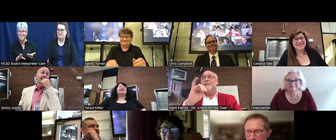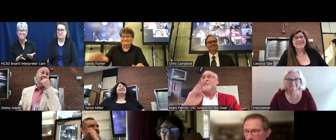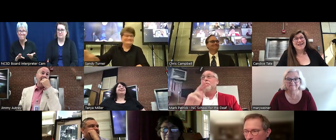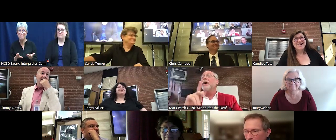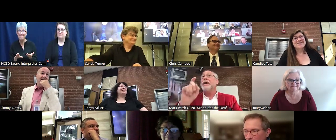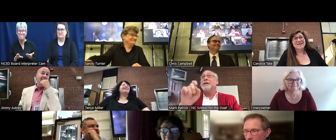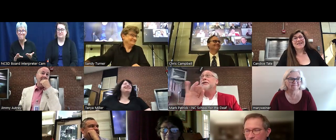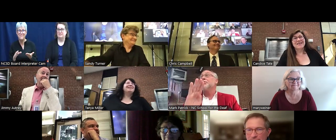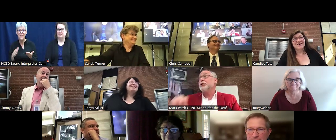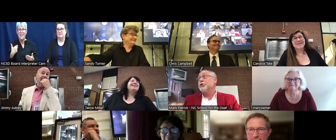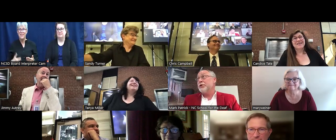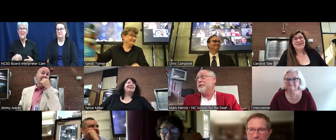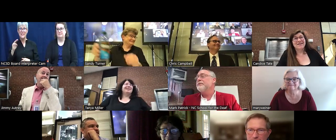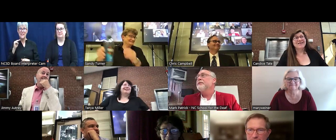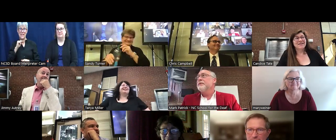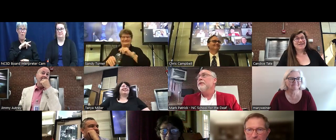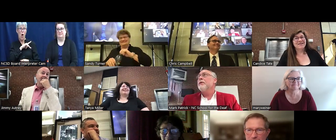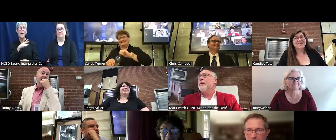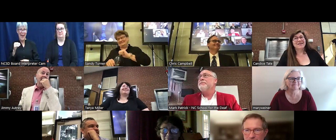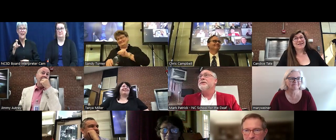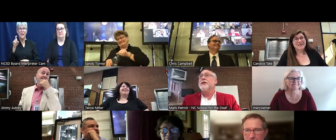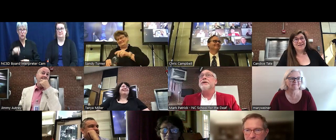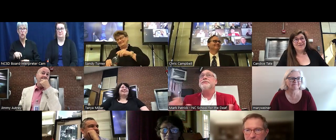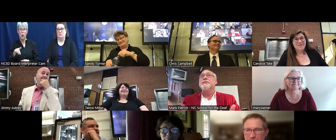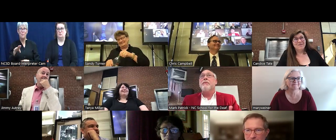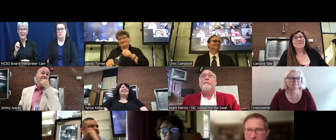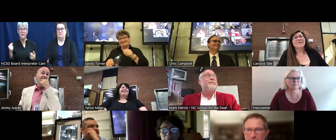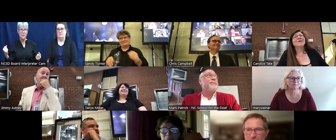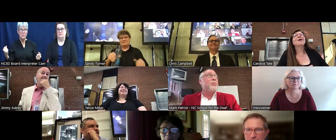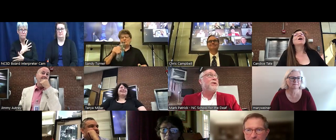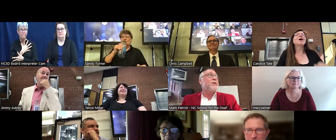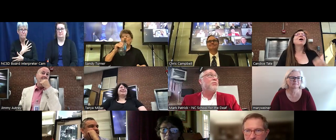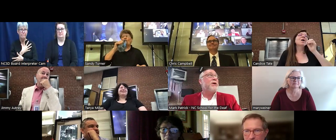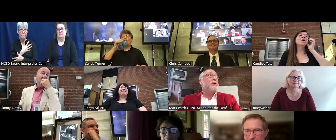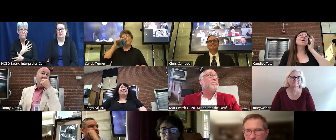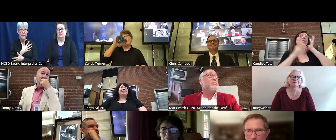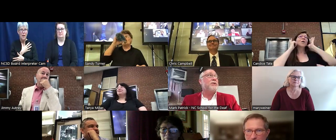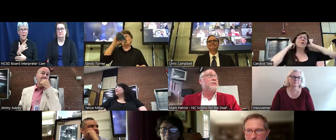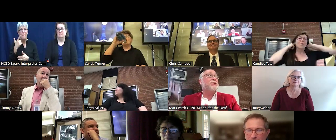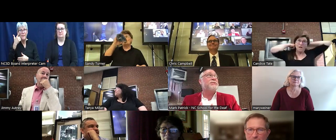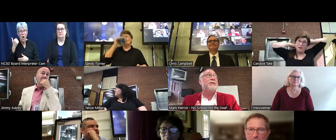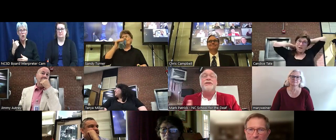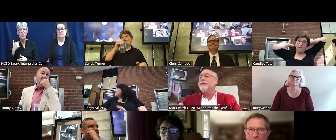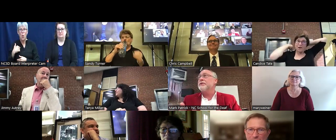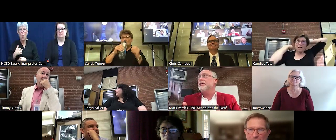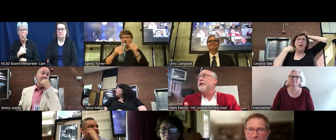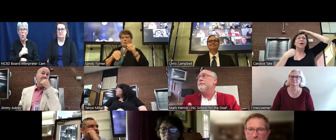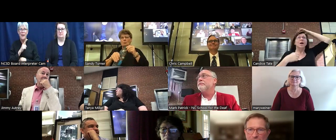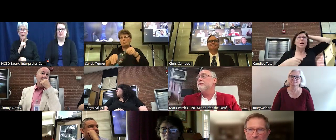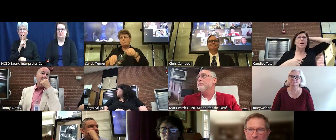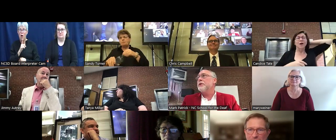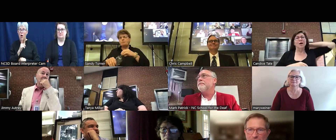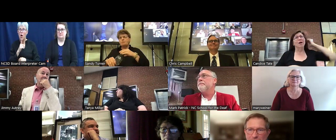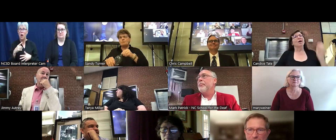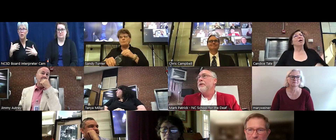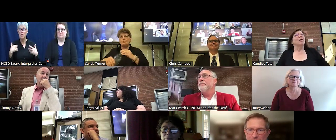This is what, and it should, because we are so significantly,